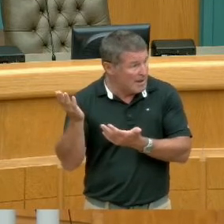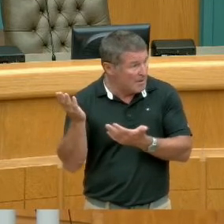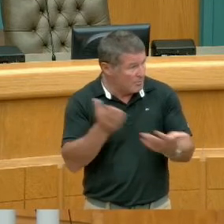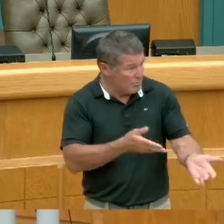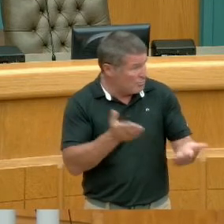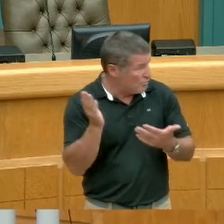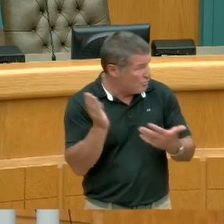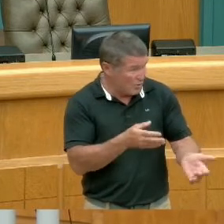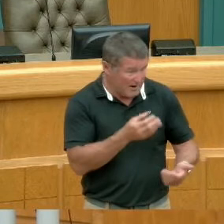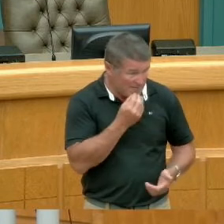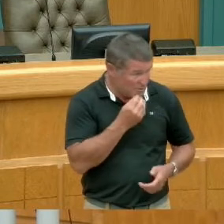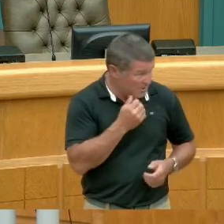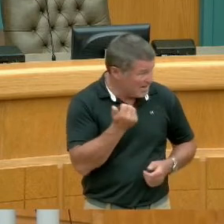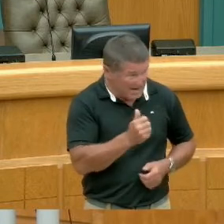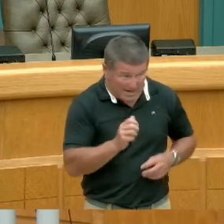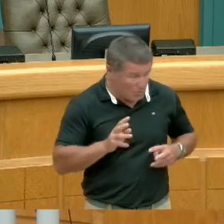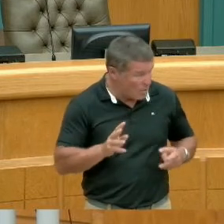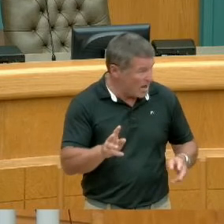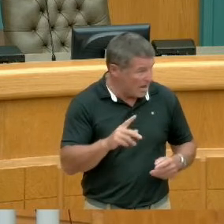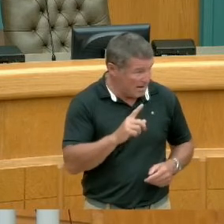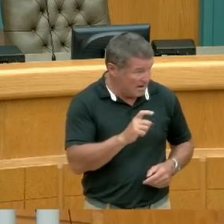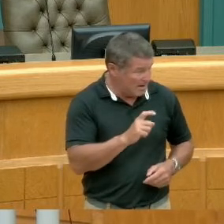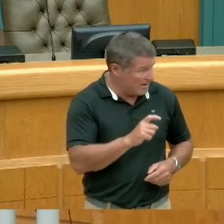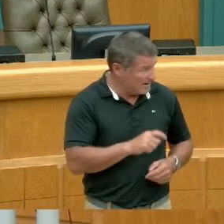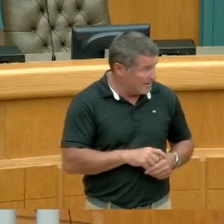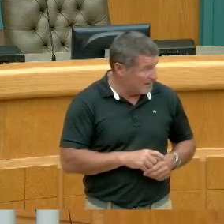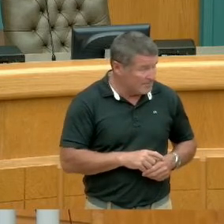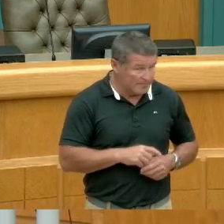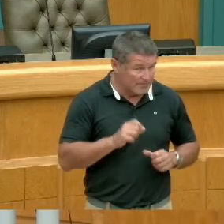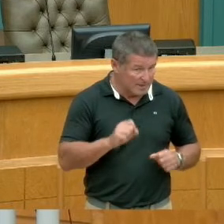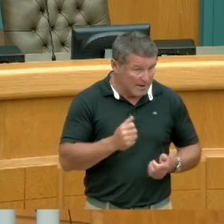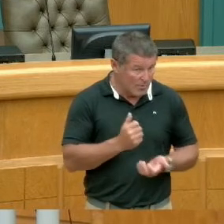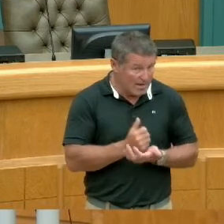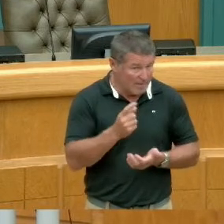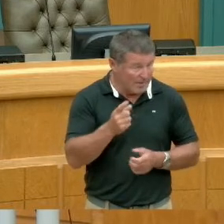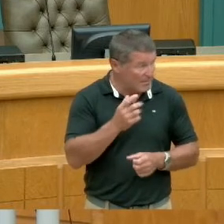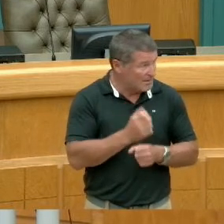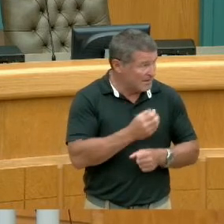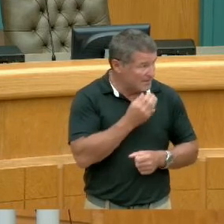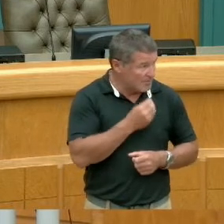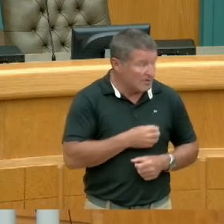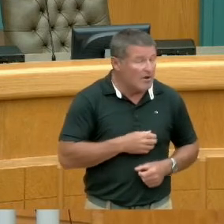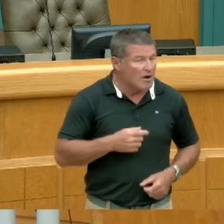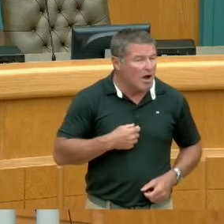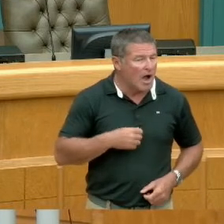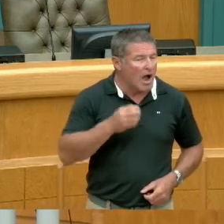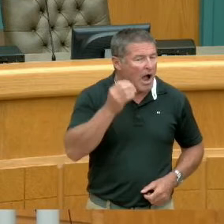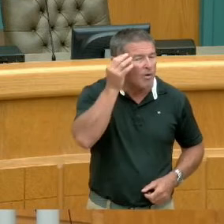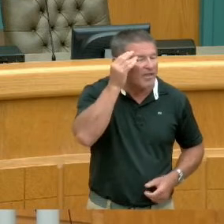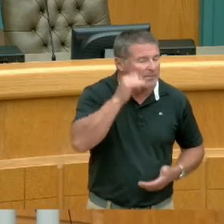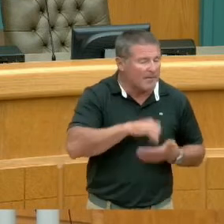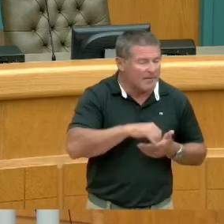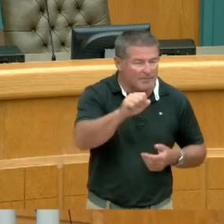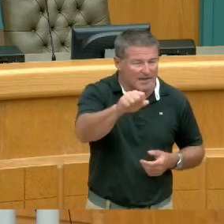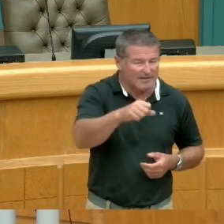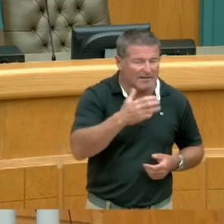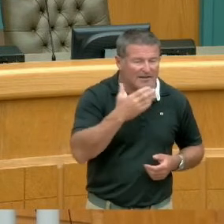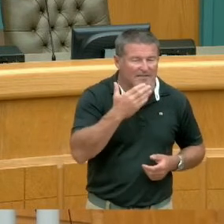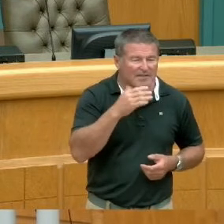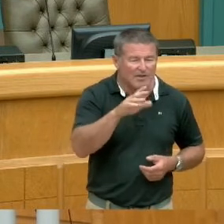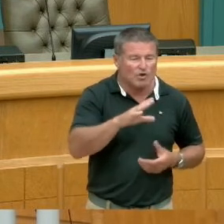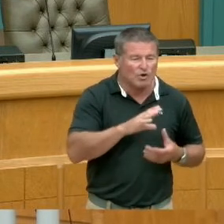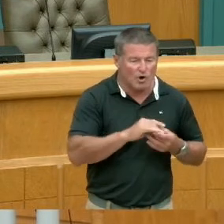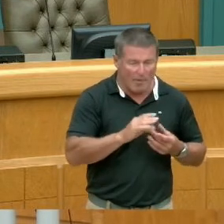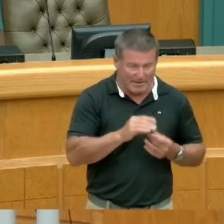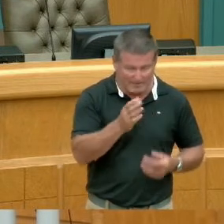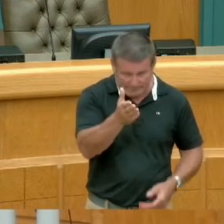these people that have no way to have a transportation to come to get this food. Okay, we'll look at that. Thank you. I Ms. appreciate Patel. it. Yeah, I Thank you. appreciate you telling us